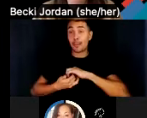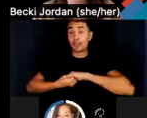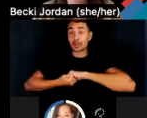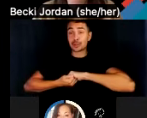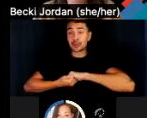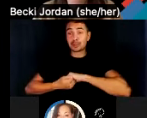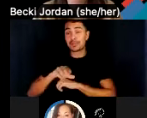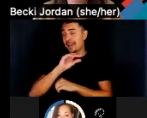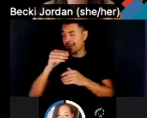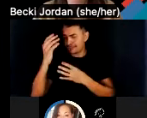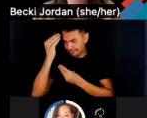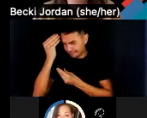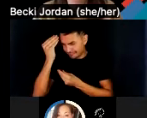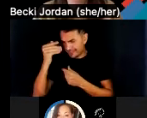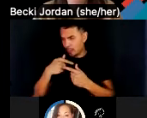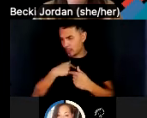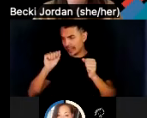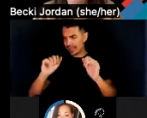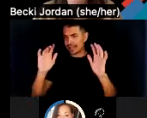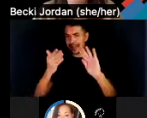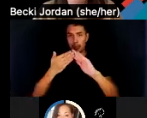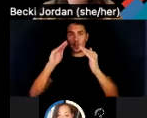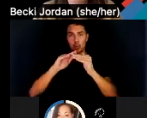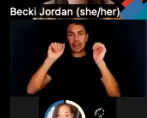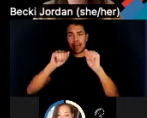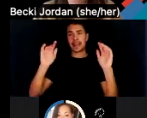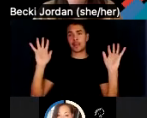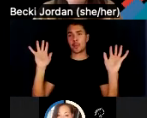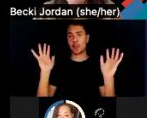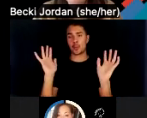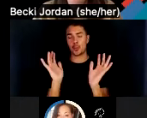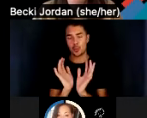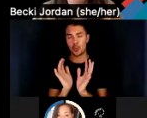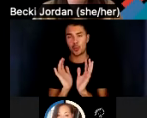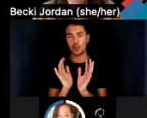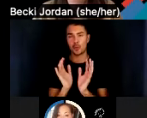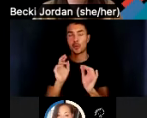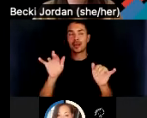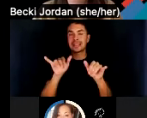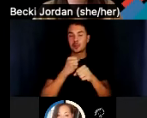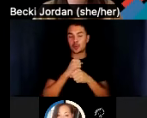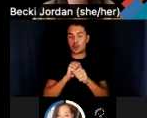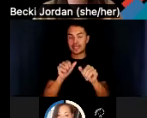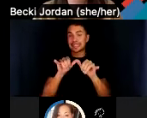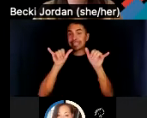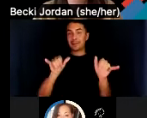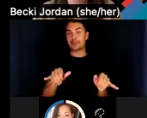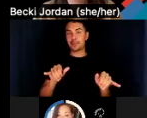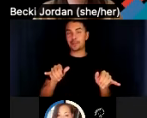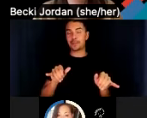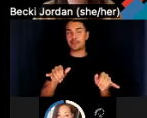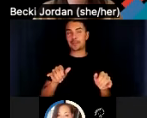thinking of how we can all come together as a community or as a system to create the best